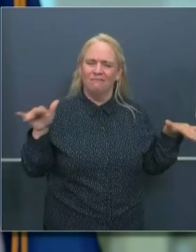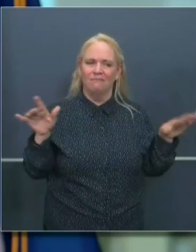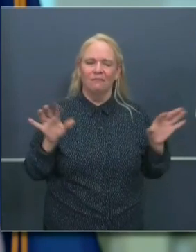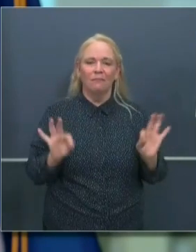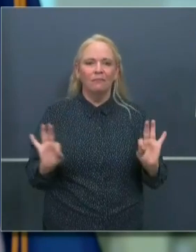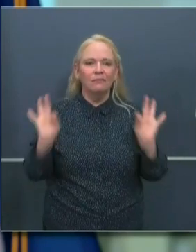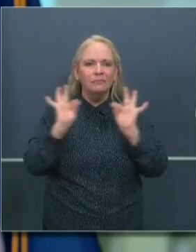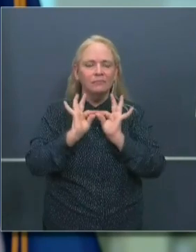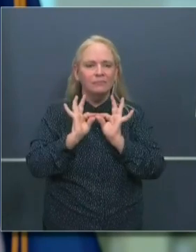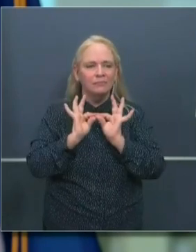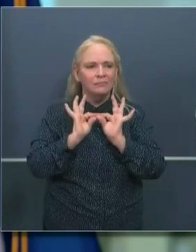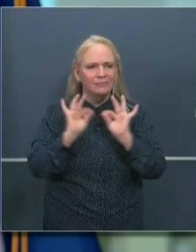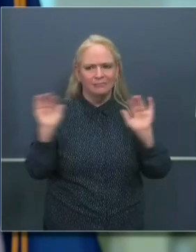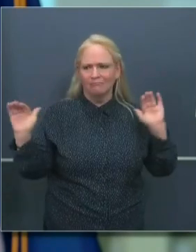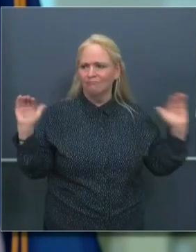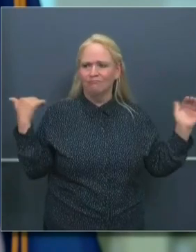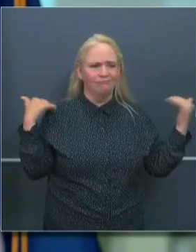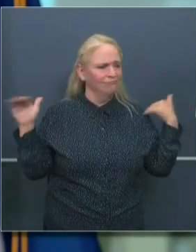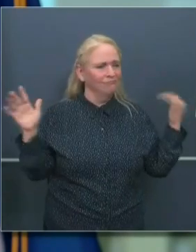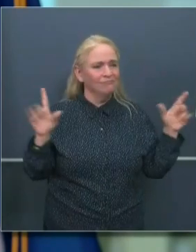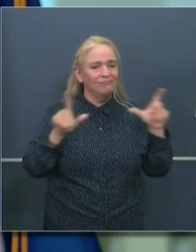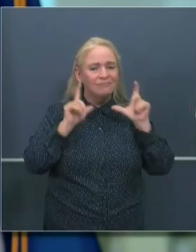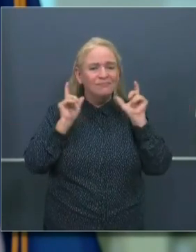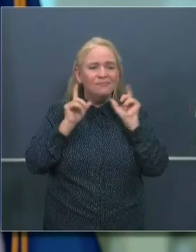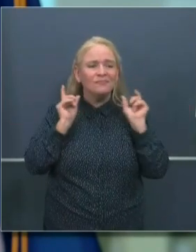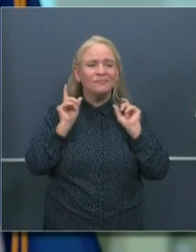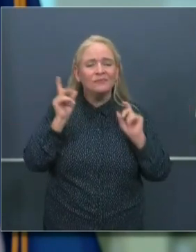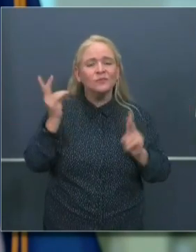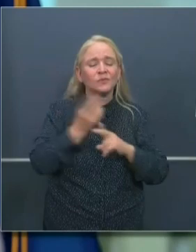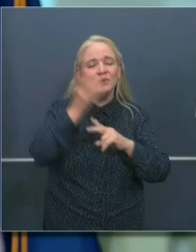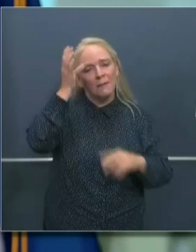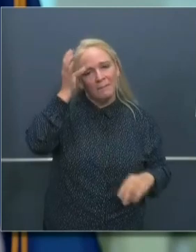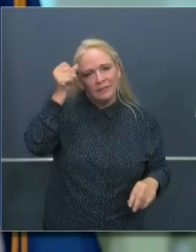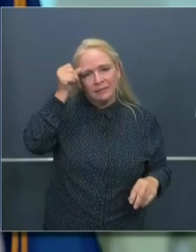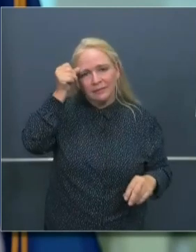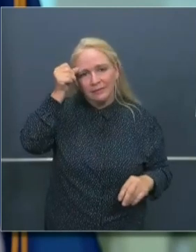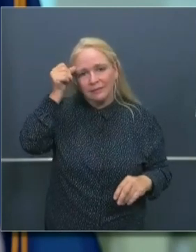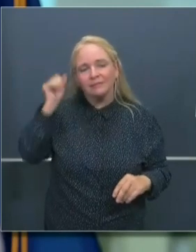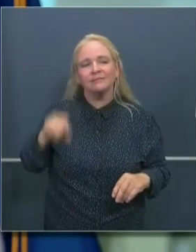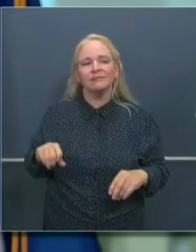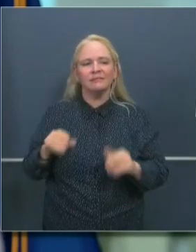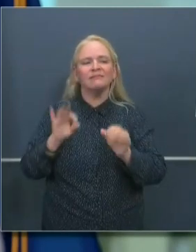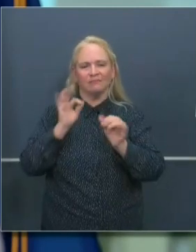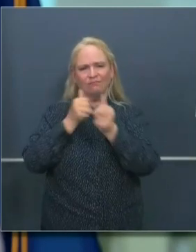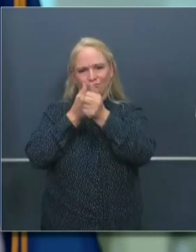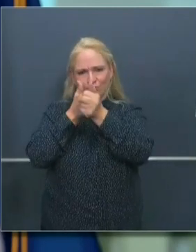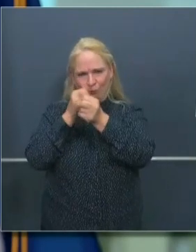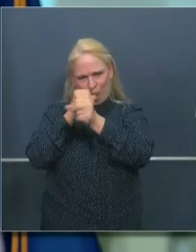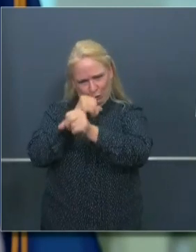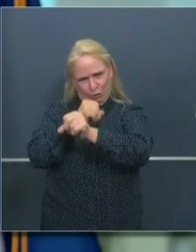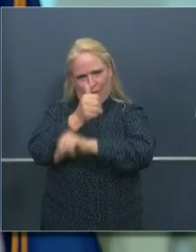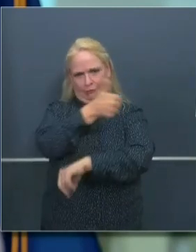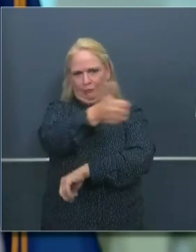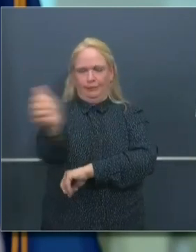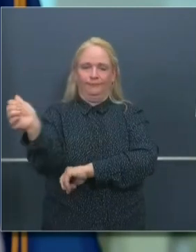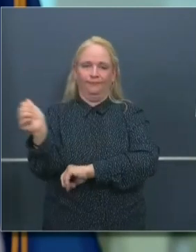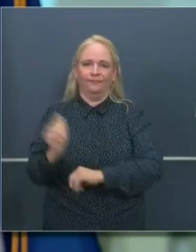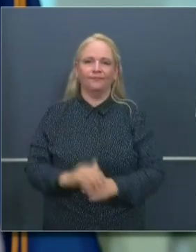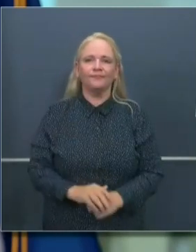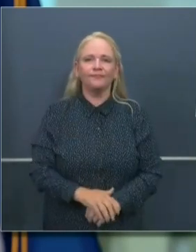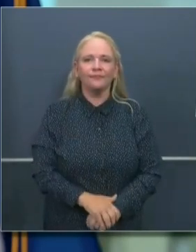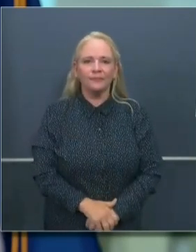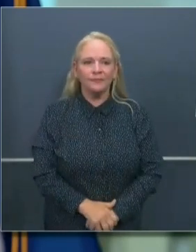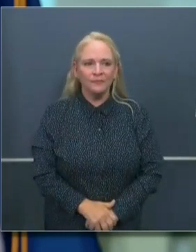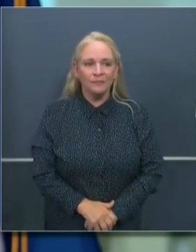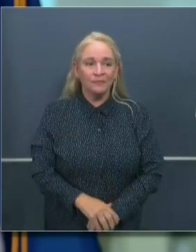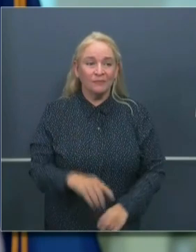what I'm asking, encouraging people to use their common sense to protect themselves. If for nothing else, consider yourself. But if you don't